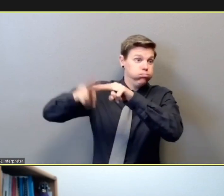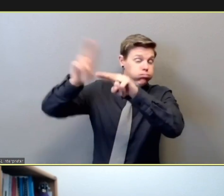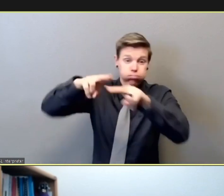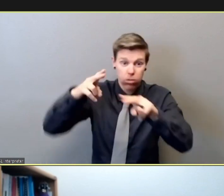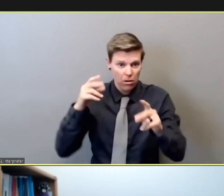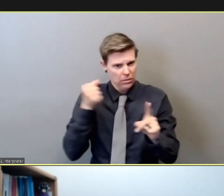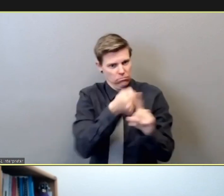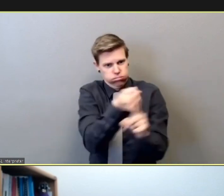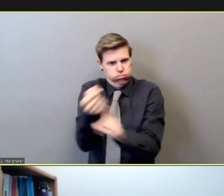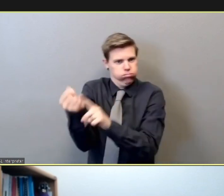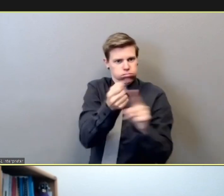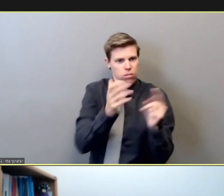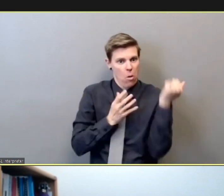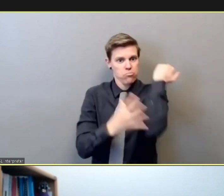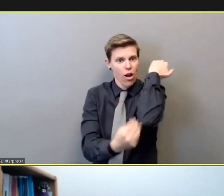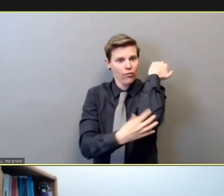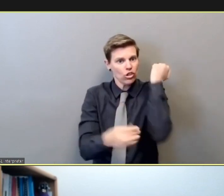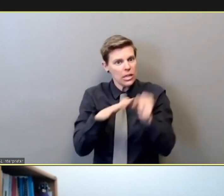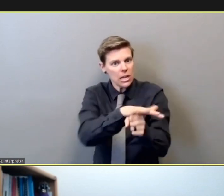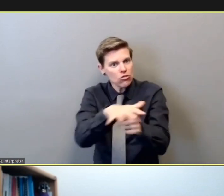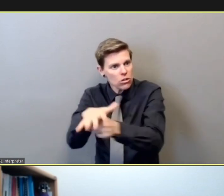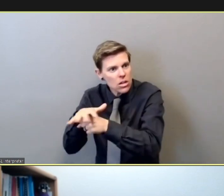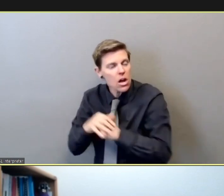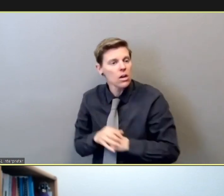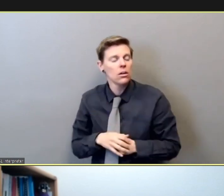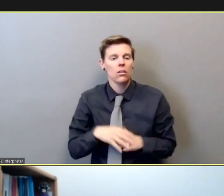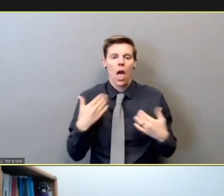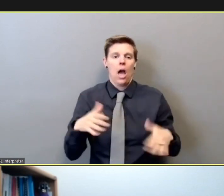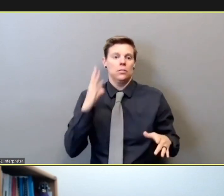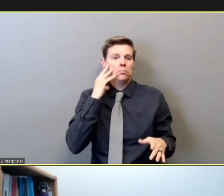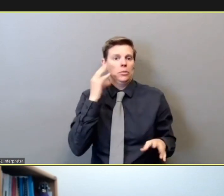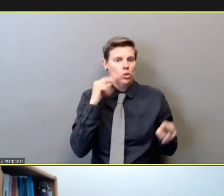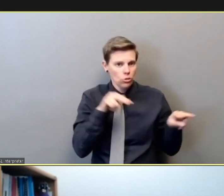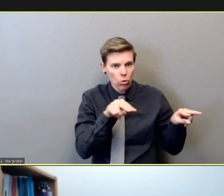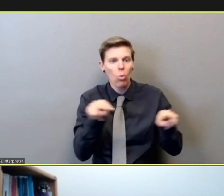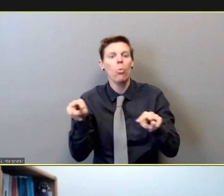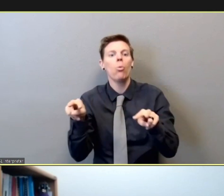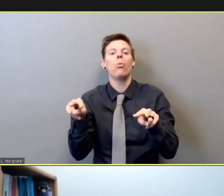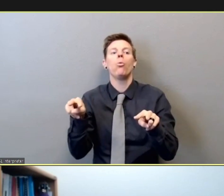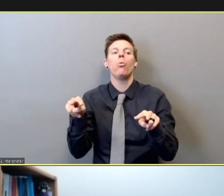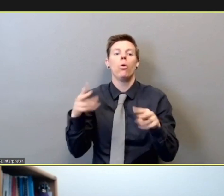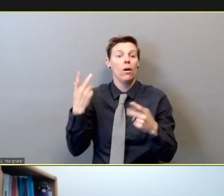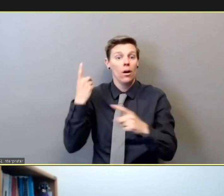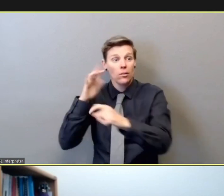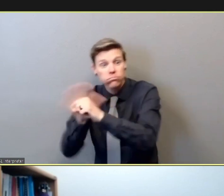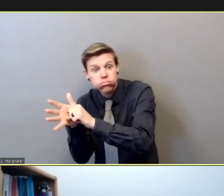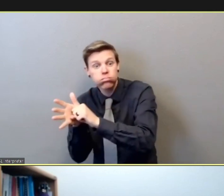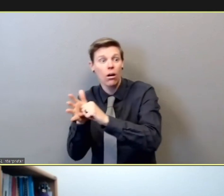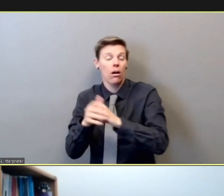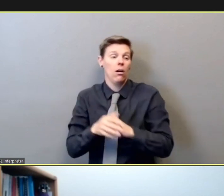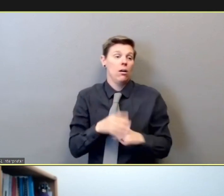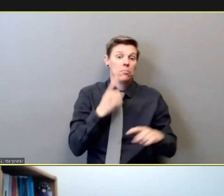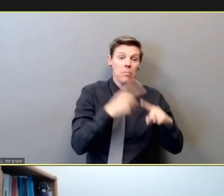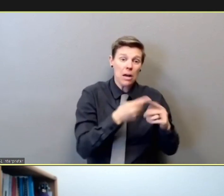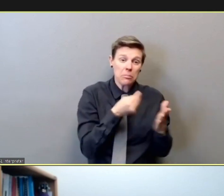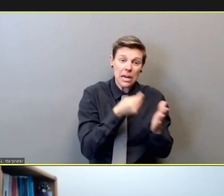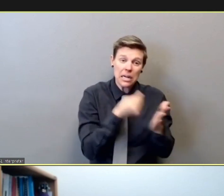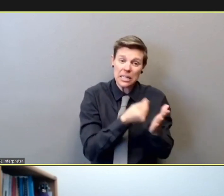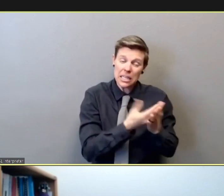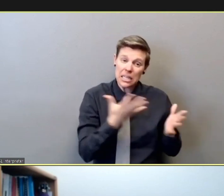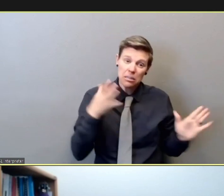Just to have to go through that and be under severe economic distress has really been something that's caught